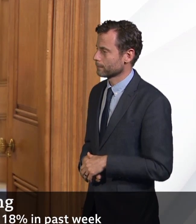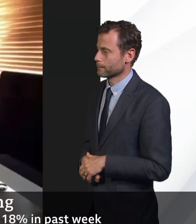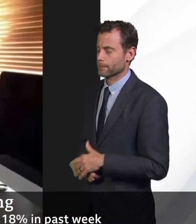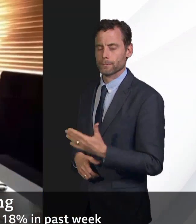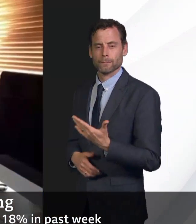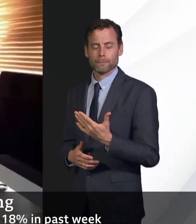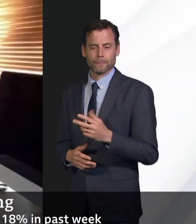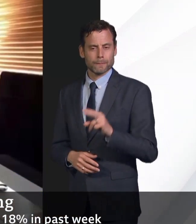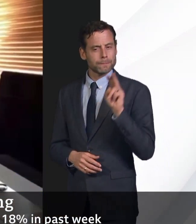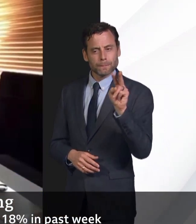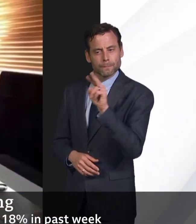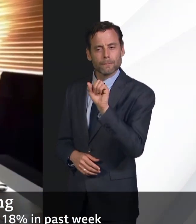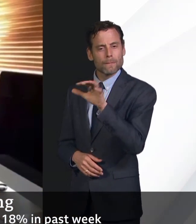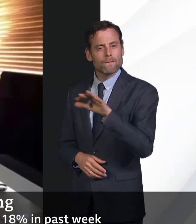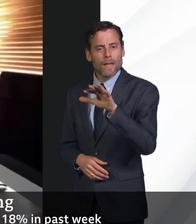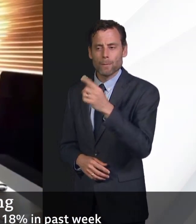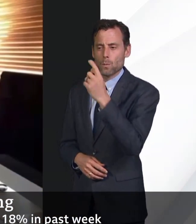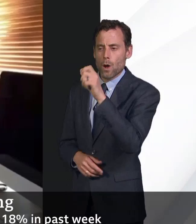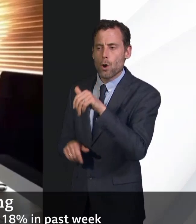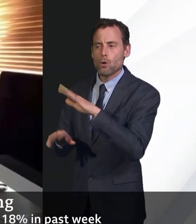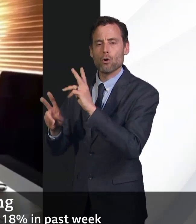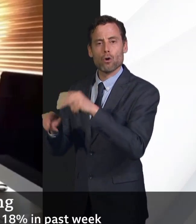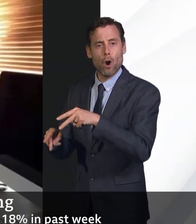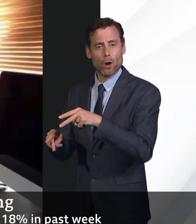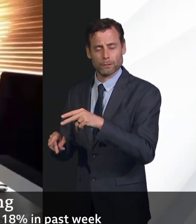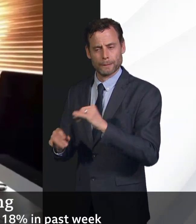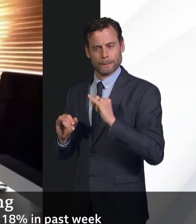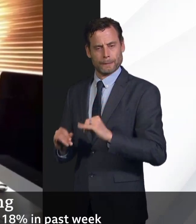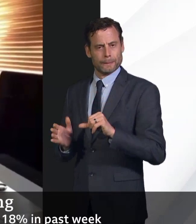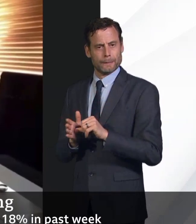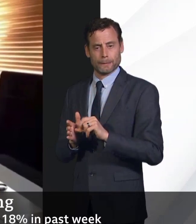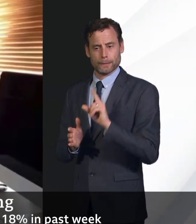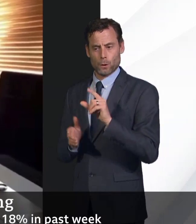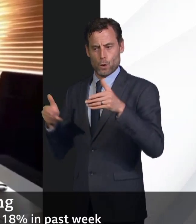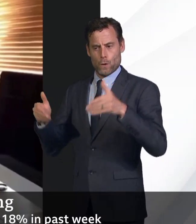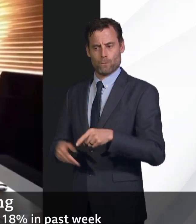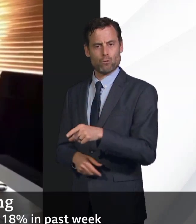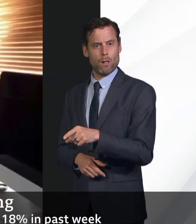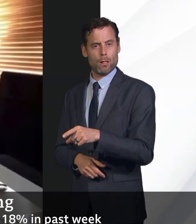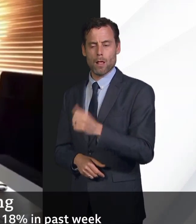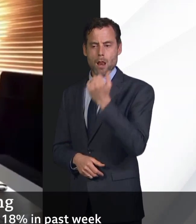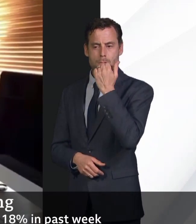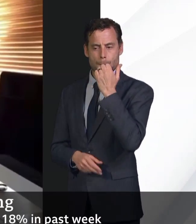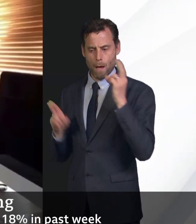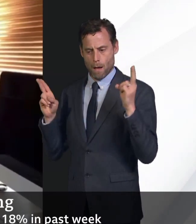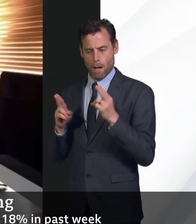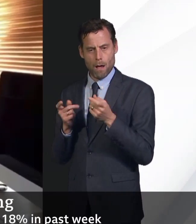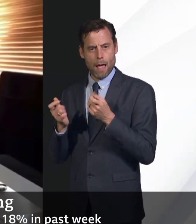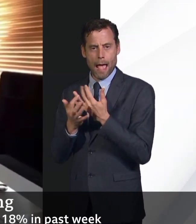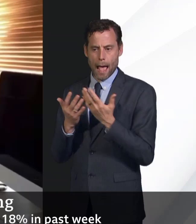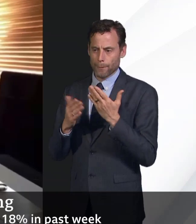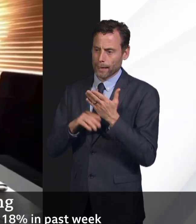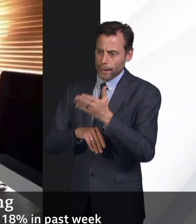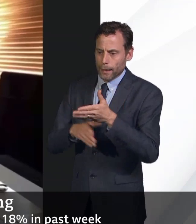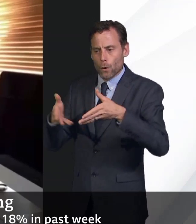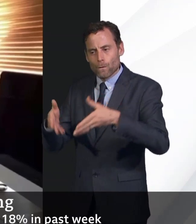a loved one to coronavirus is the restriction on mourners at funerals. Understandable restrictions, but no less heartbreaking for